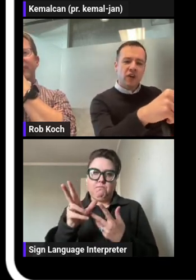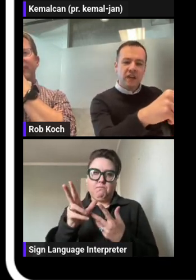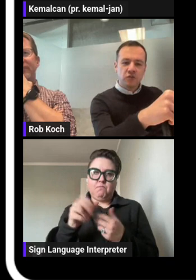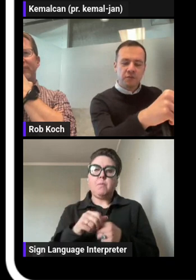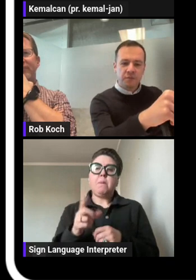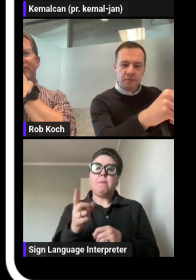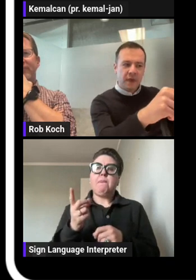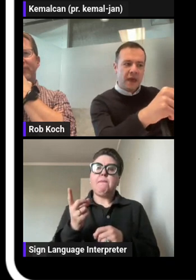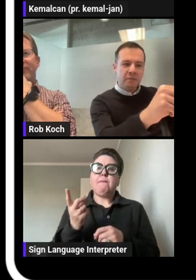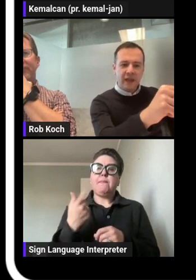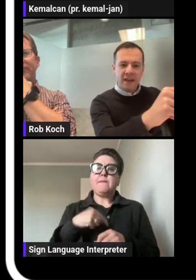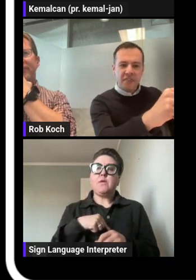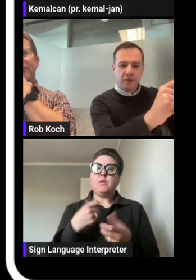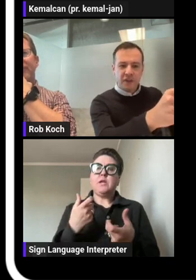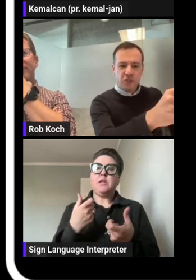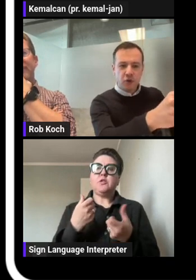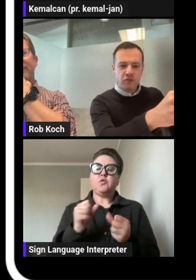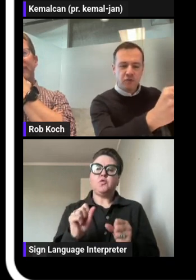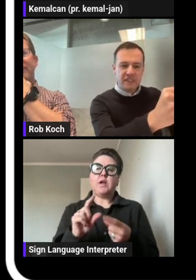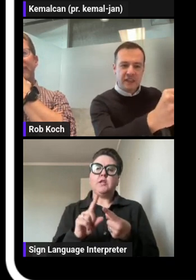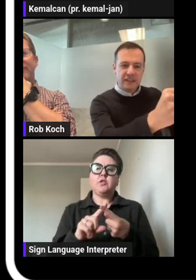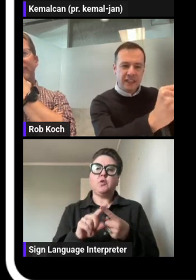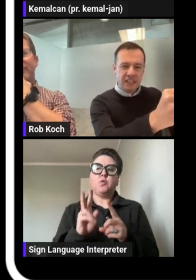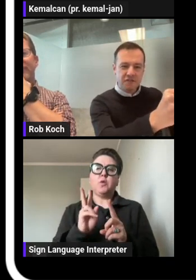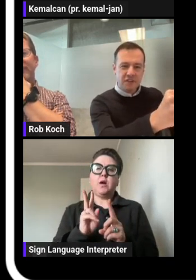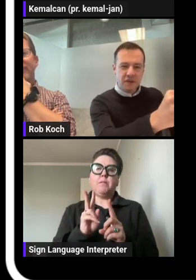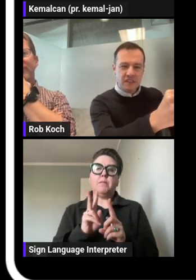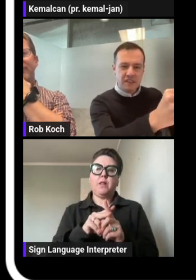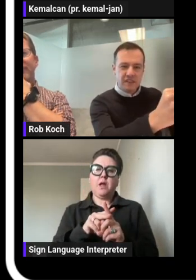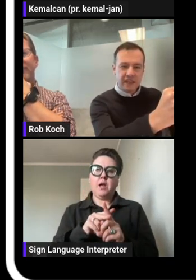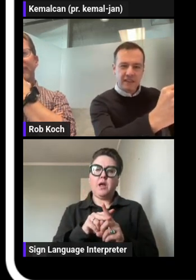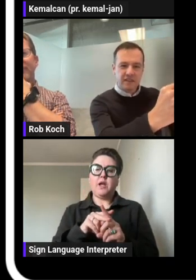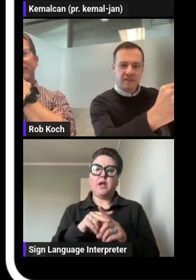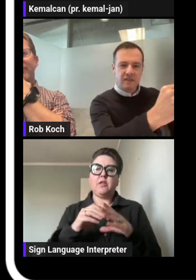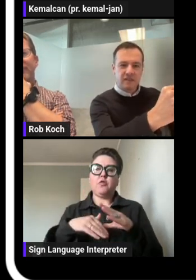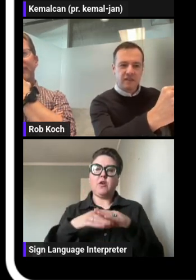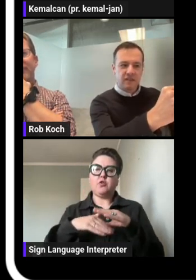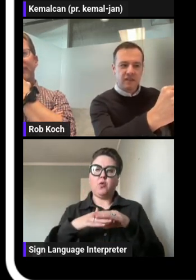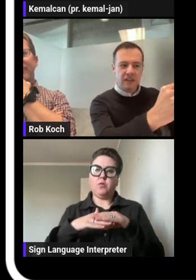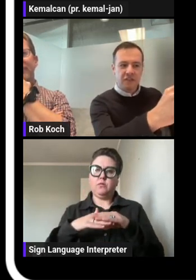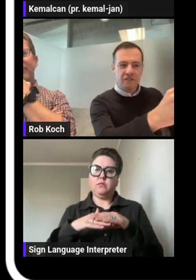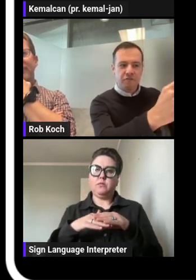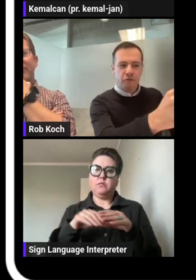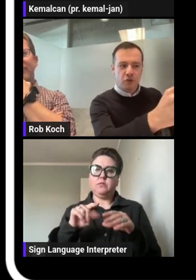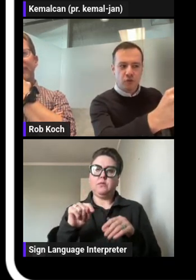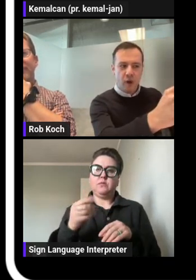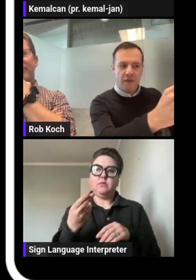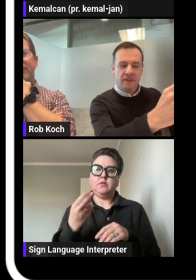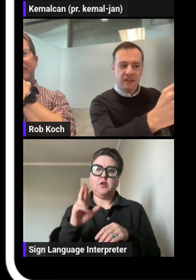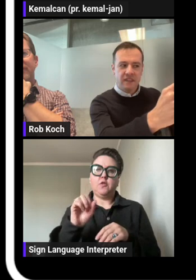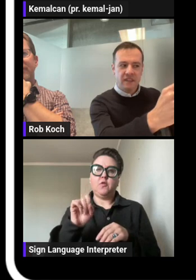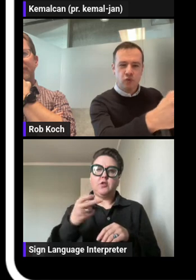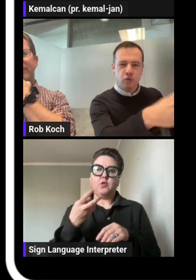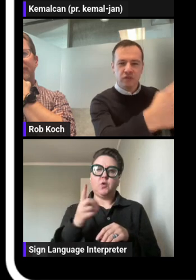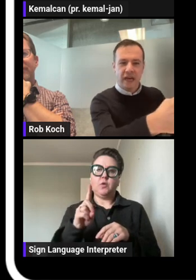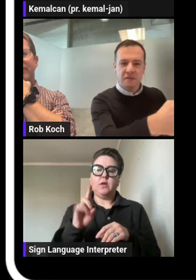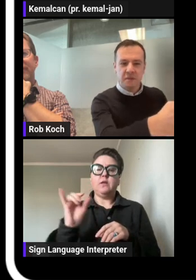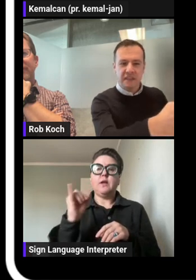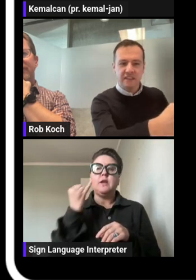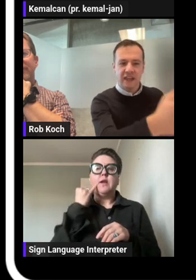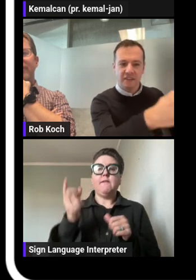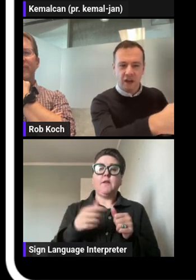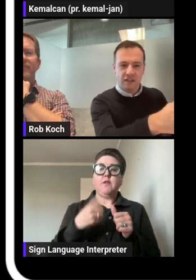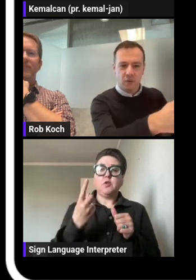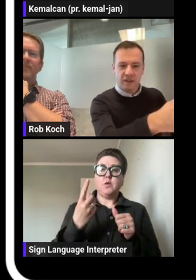We try to apply a threshold. We said if there is like, if the first one is 2